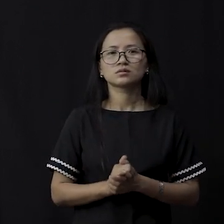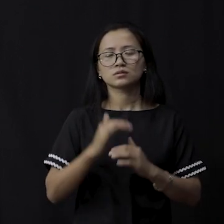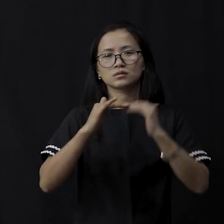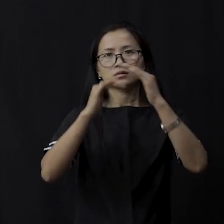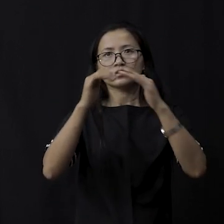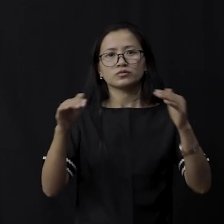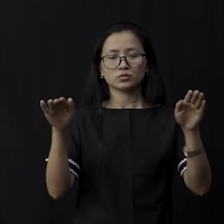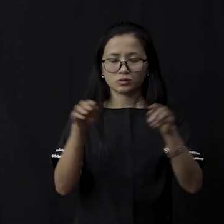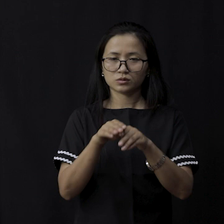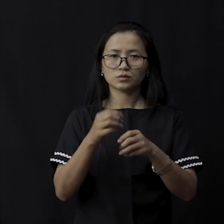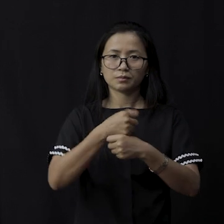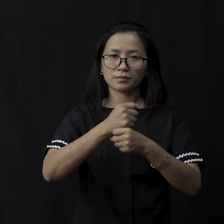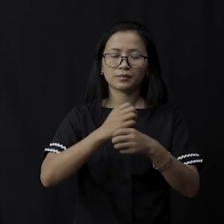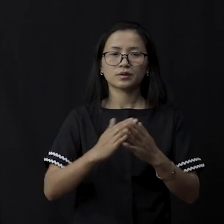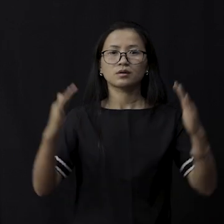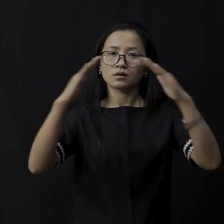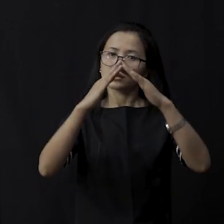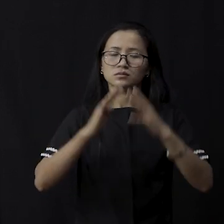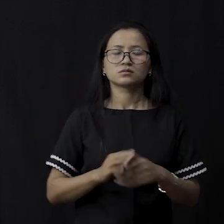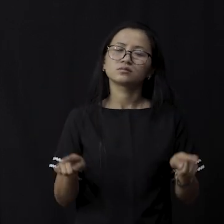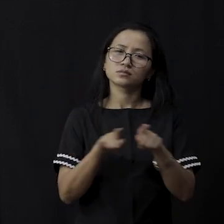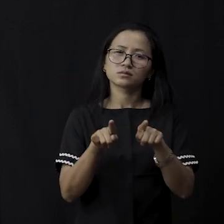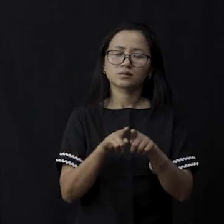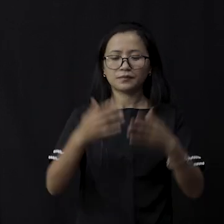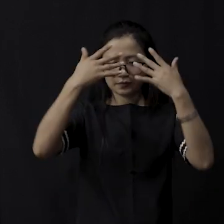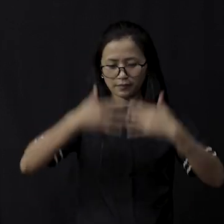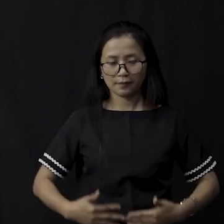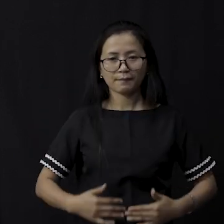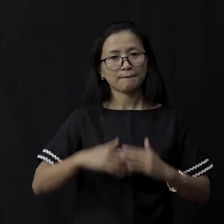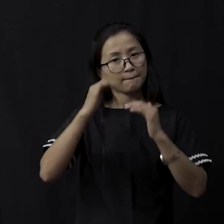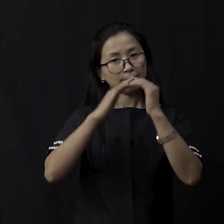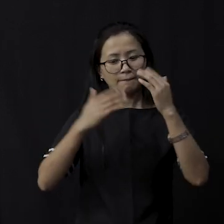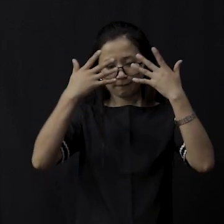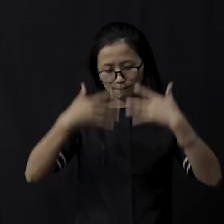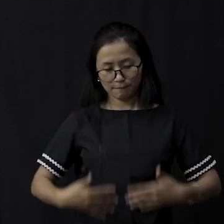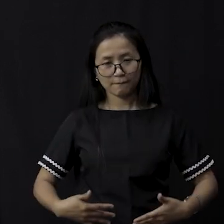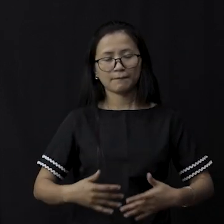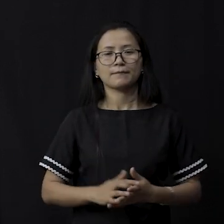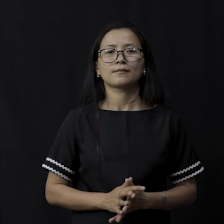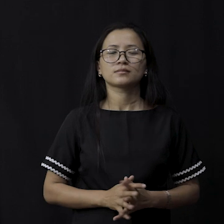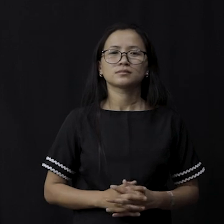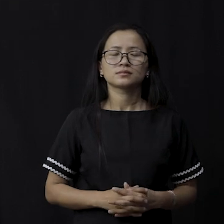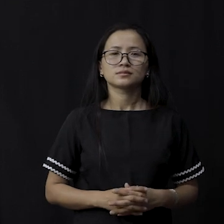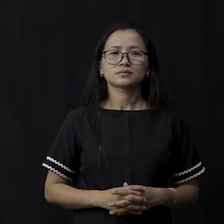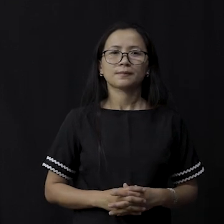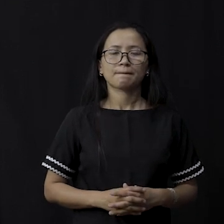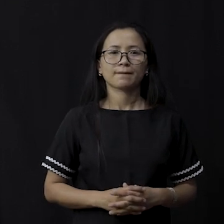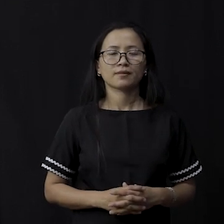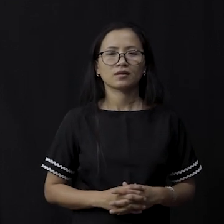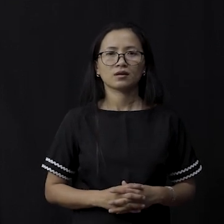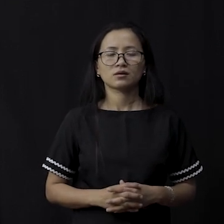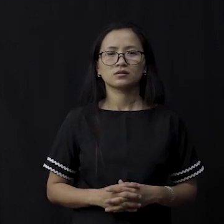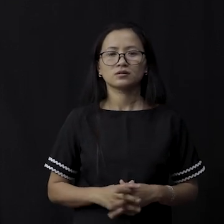a building, a house, in the same way, protein builds up our body. It makes us grow. So children like